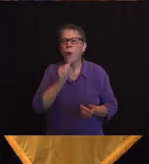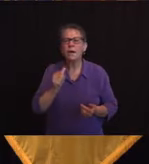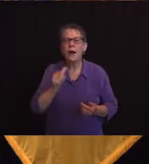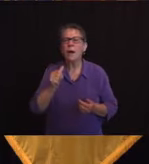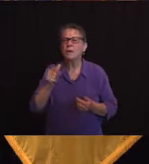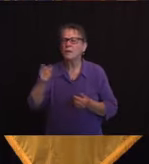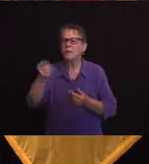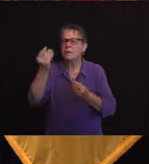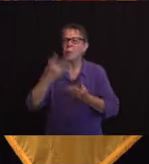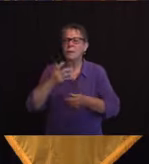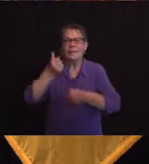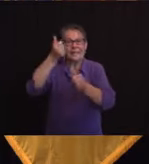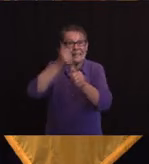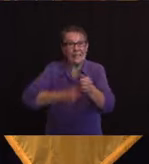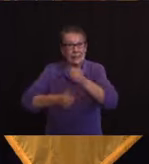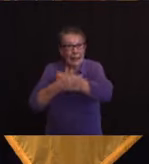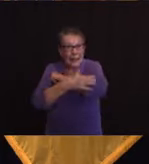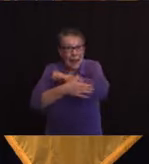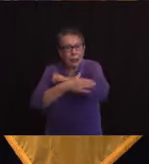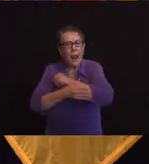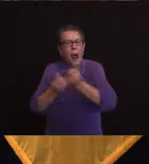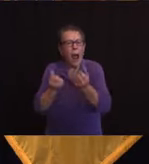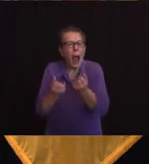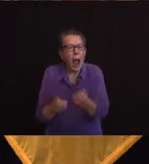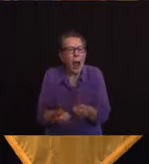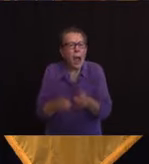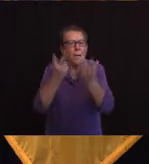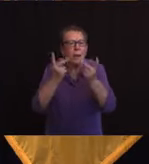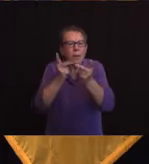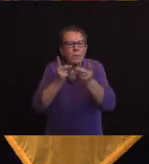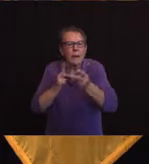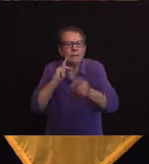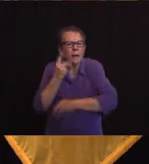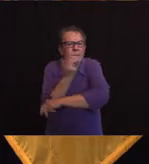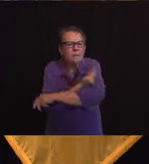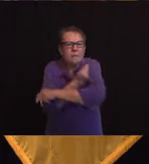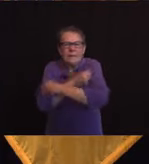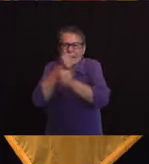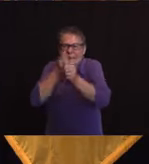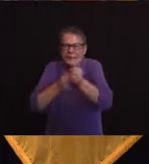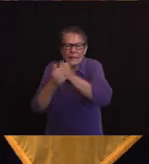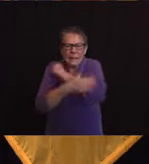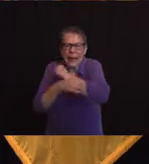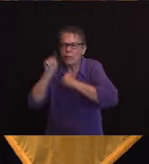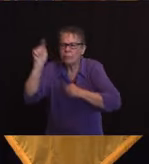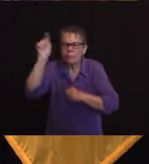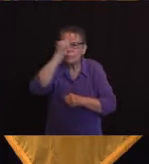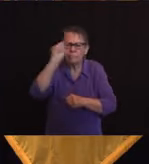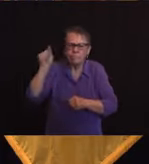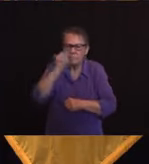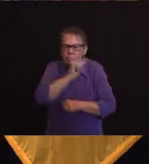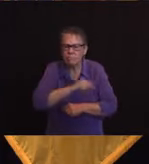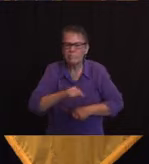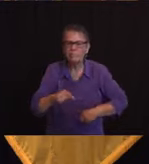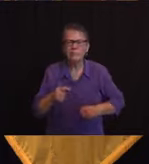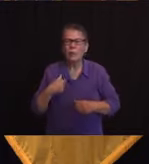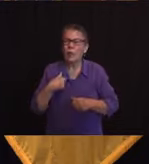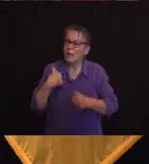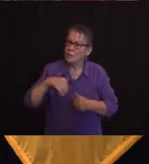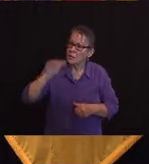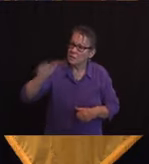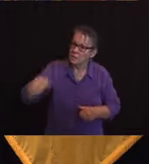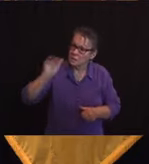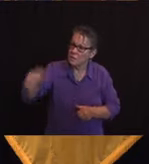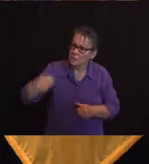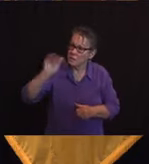has not been answered. You know, we don't want any information about LTCs, pharmacies, just how much is the state giving to